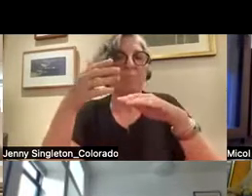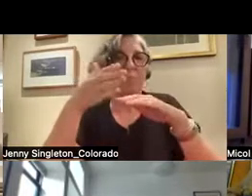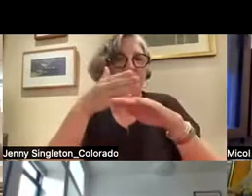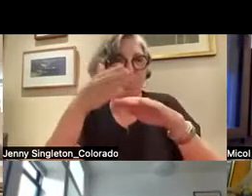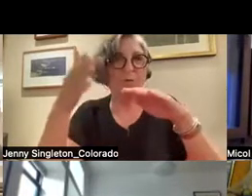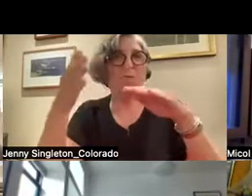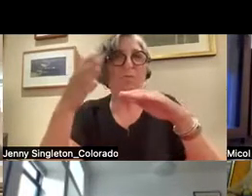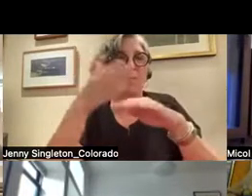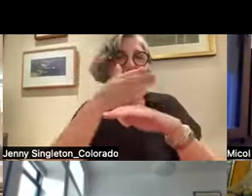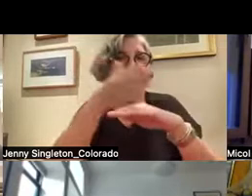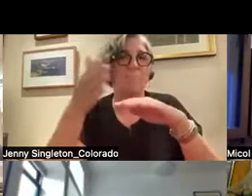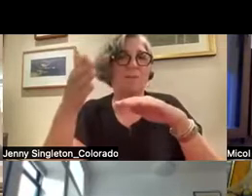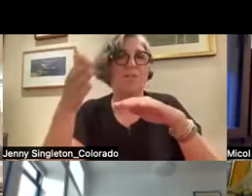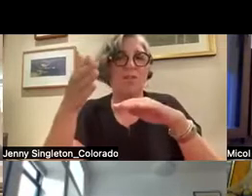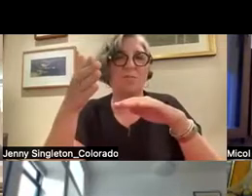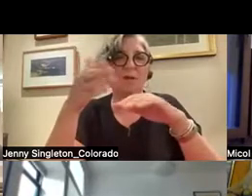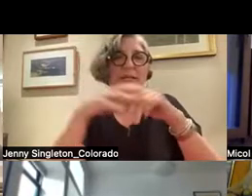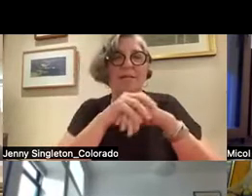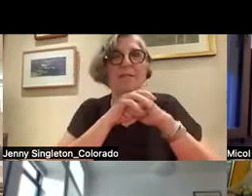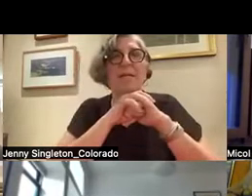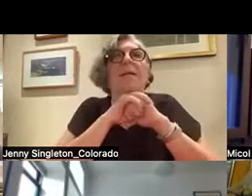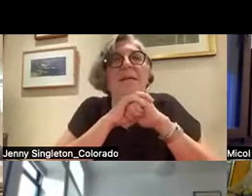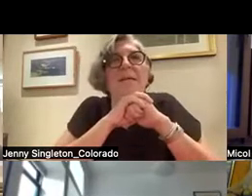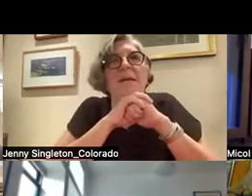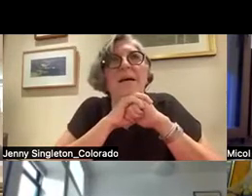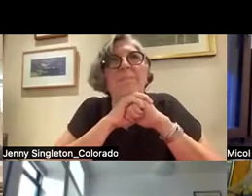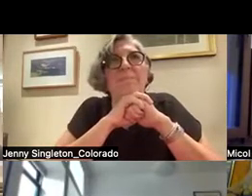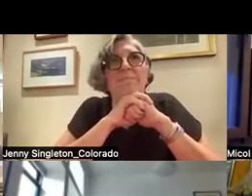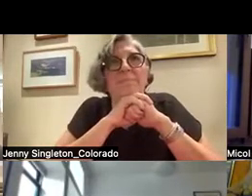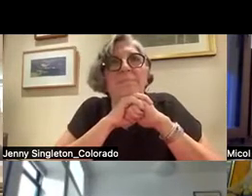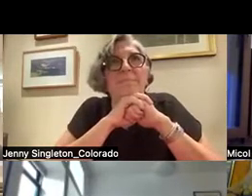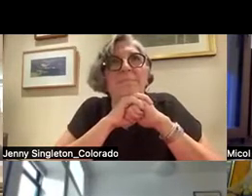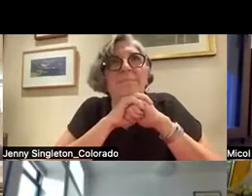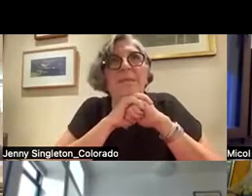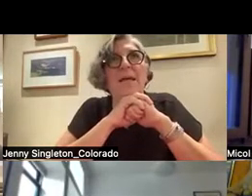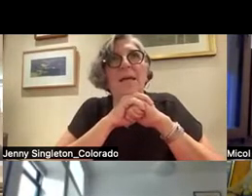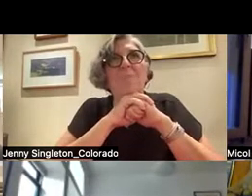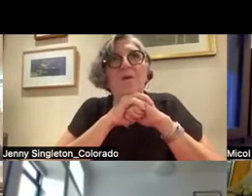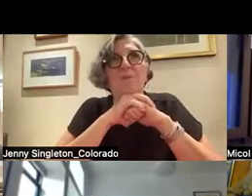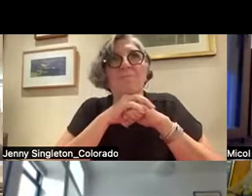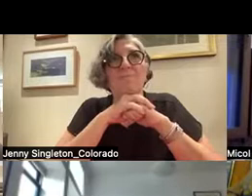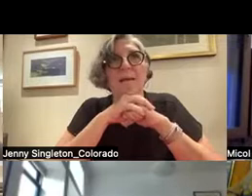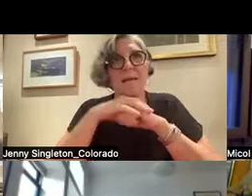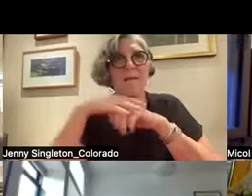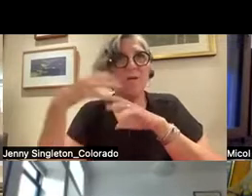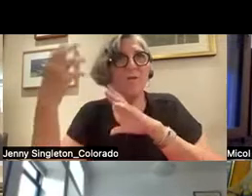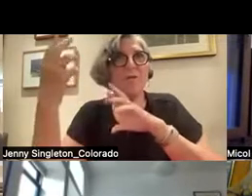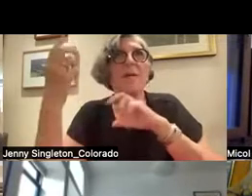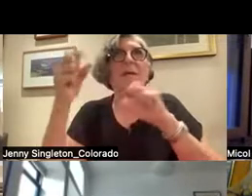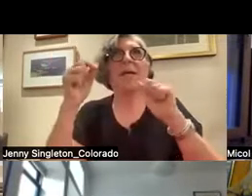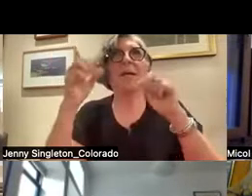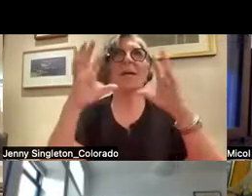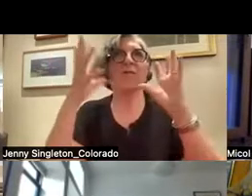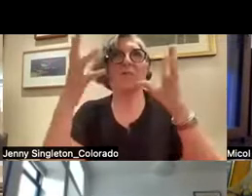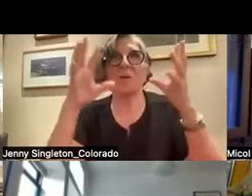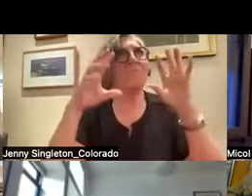multiple through that repetition process. And when you said